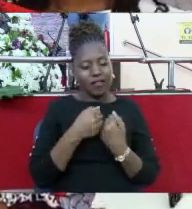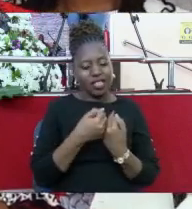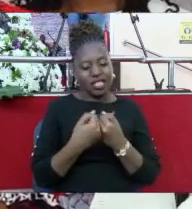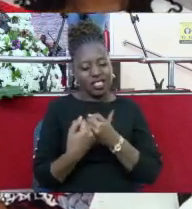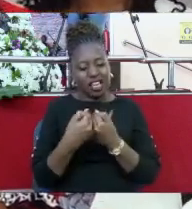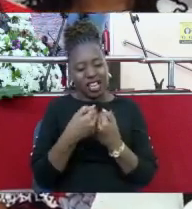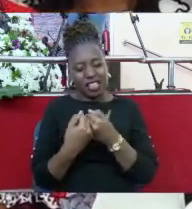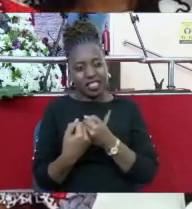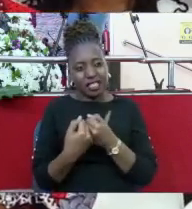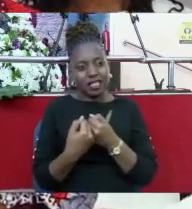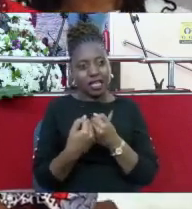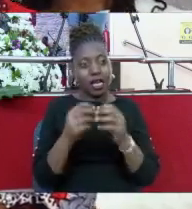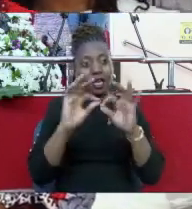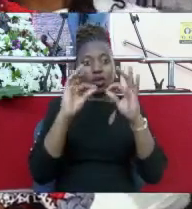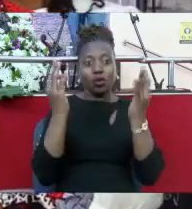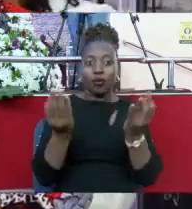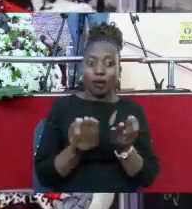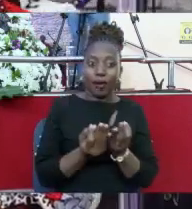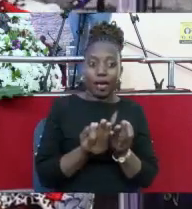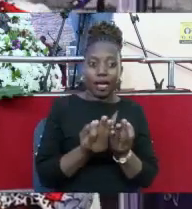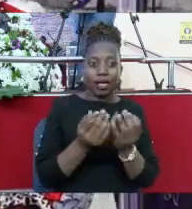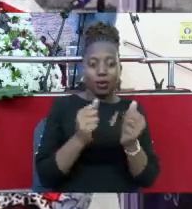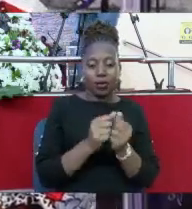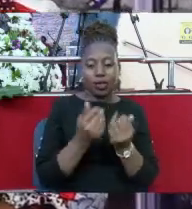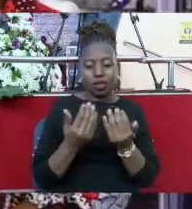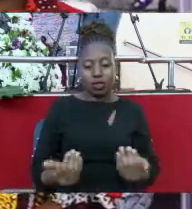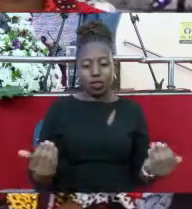your family with your children